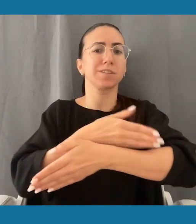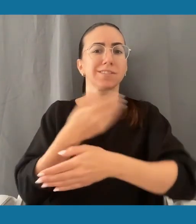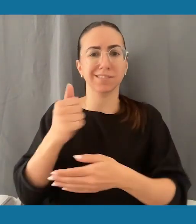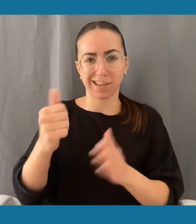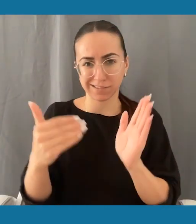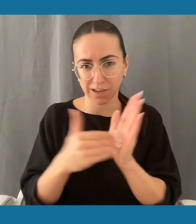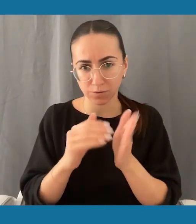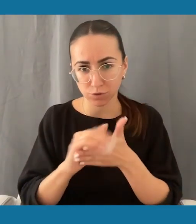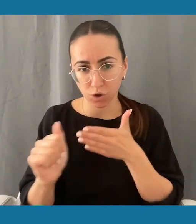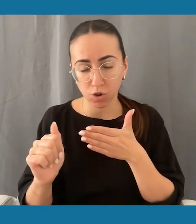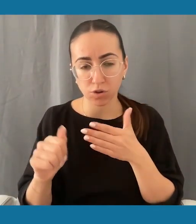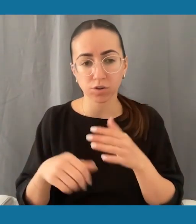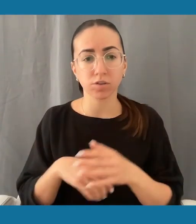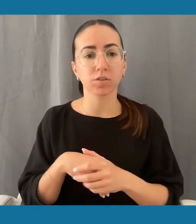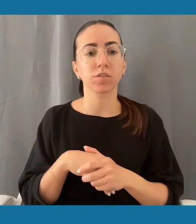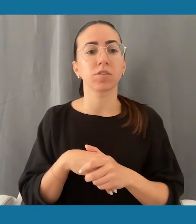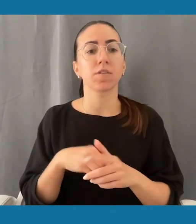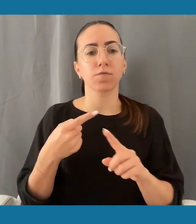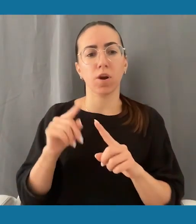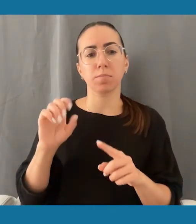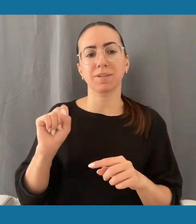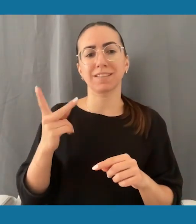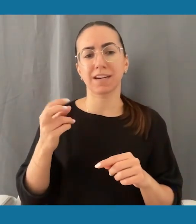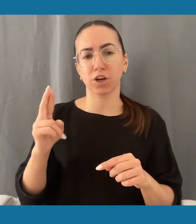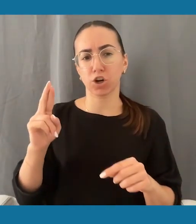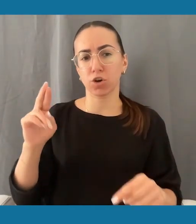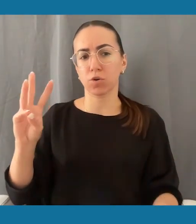by Senator Warren and